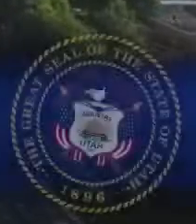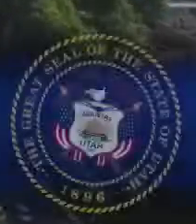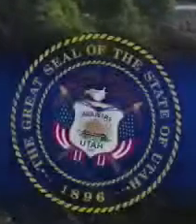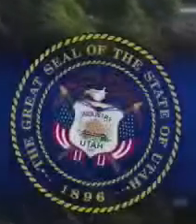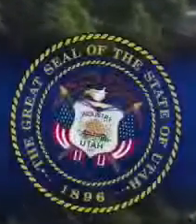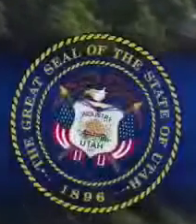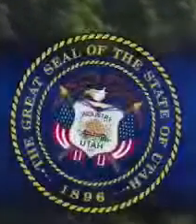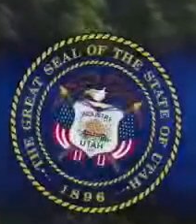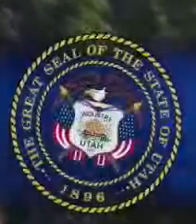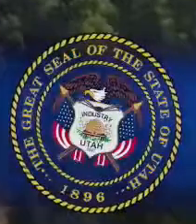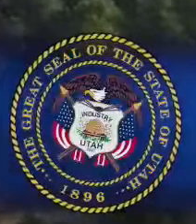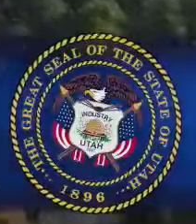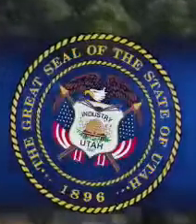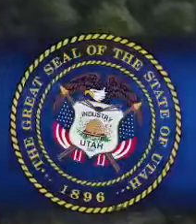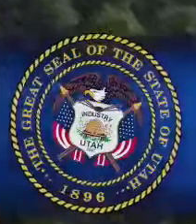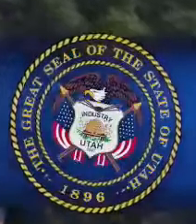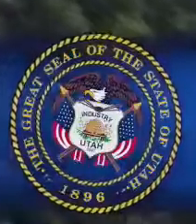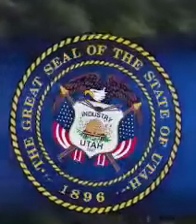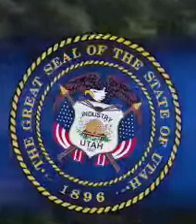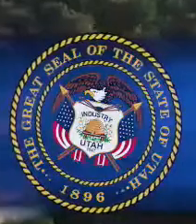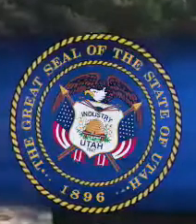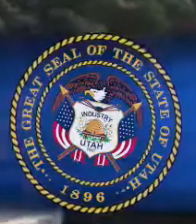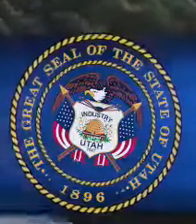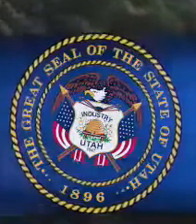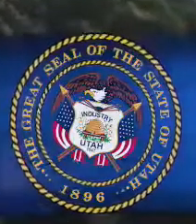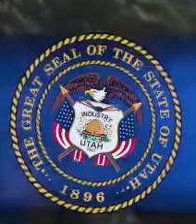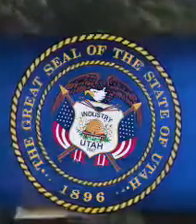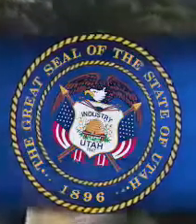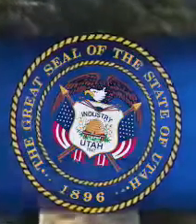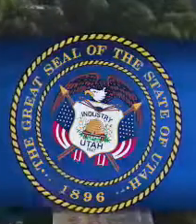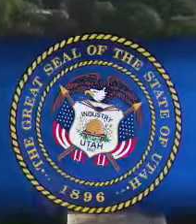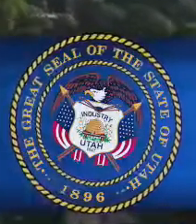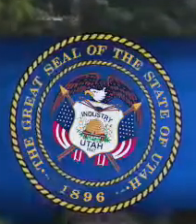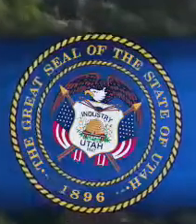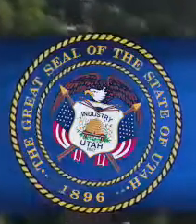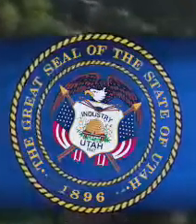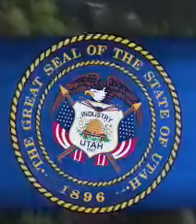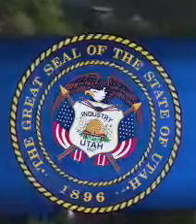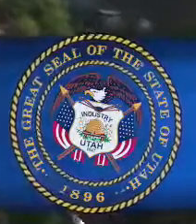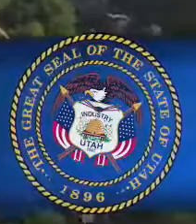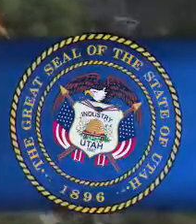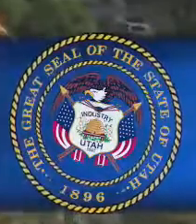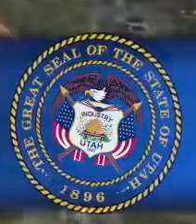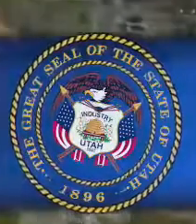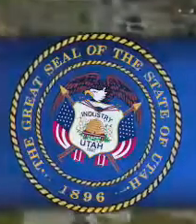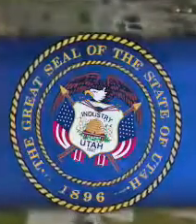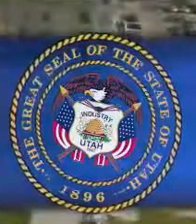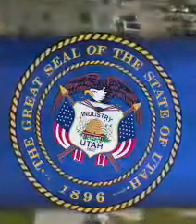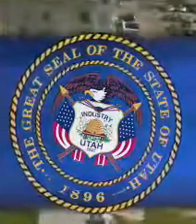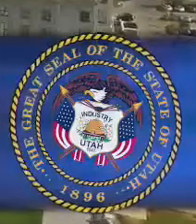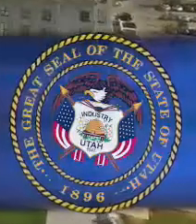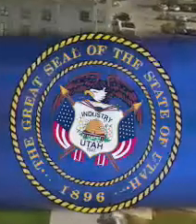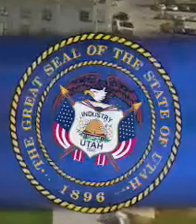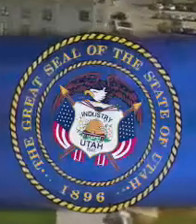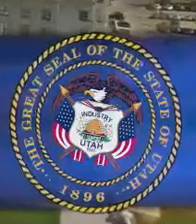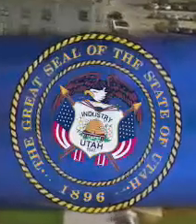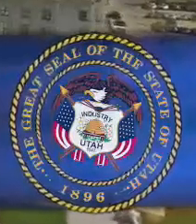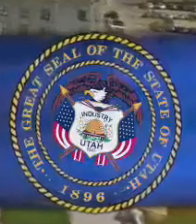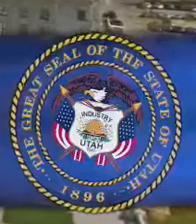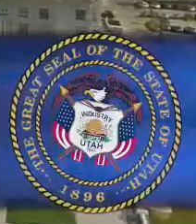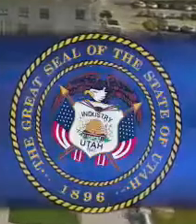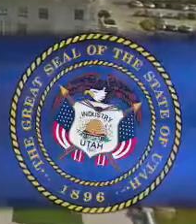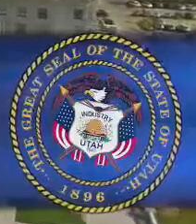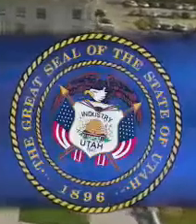PBS Utah presents the Governor's Monthly News Conference, an exchange between Utah reporters and Governor Spencer Cox.